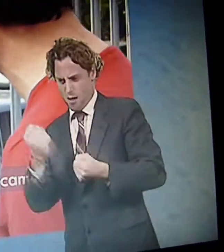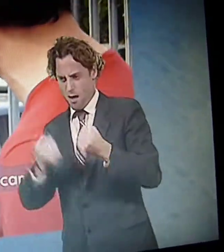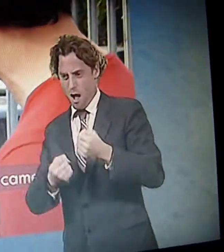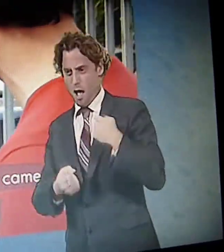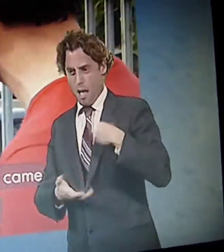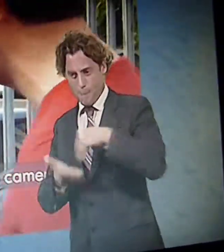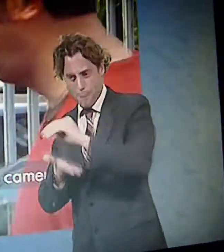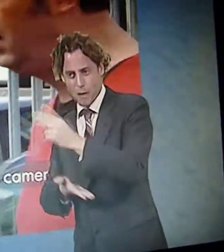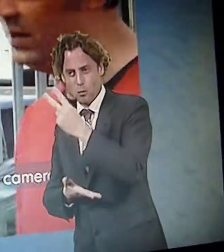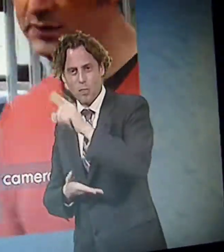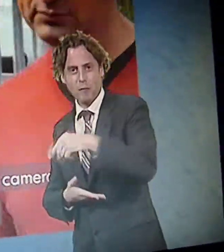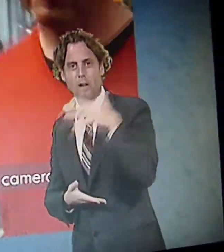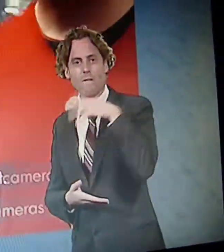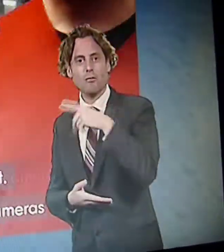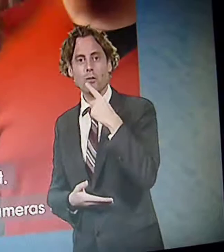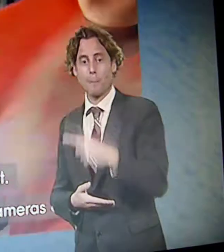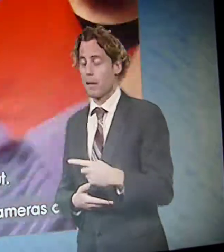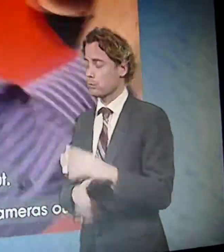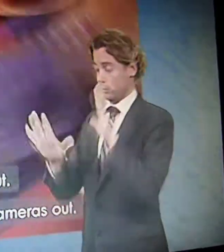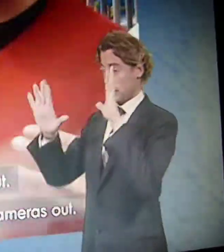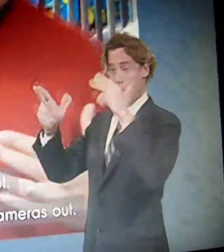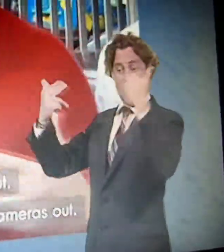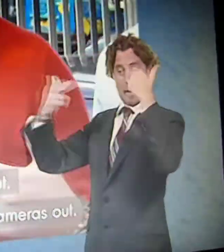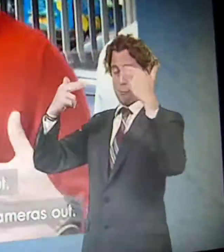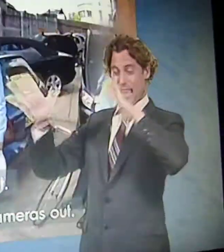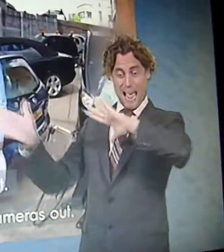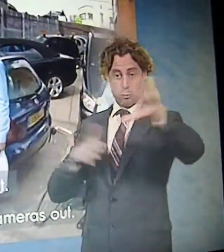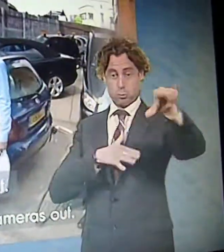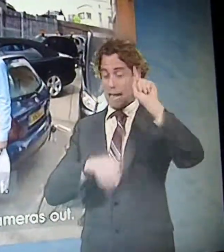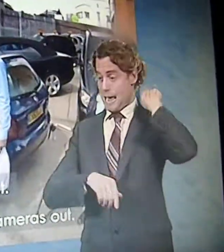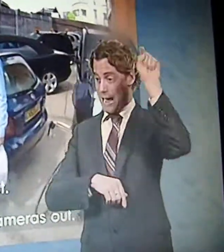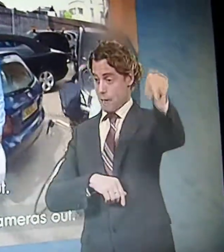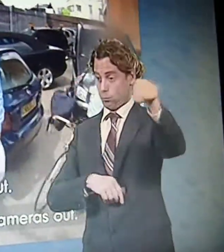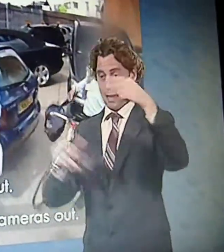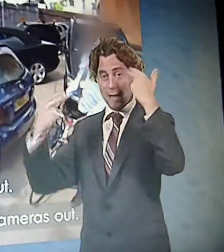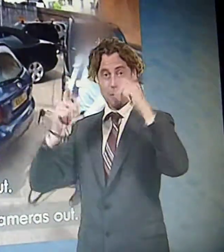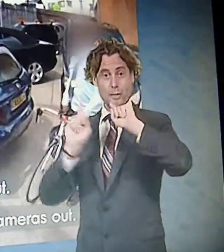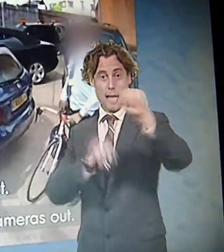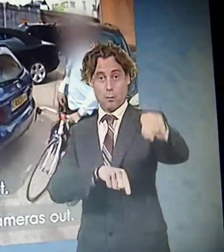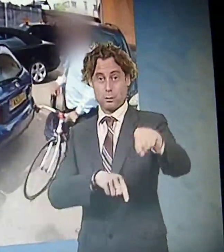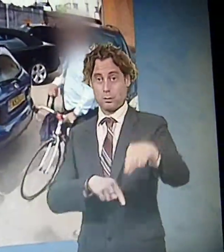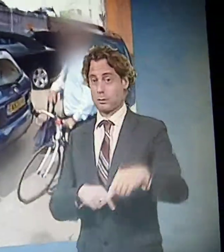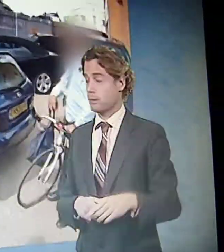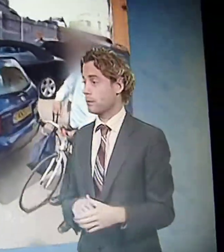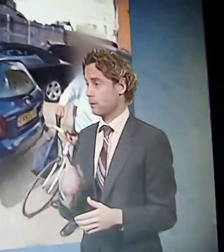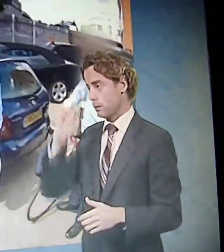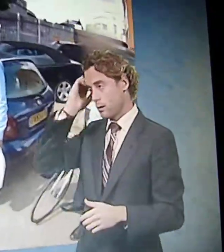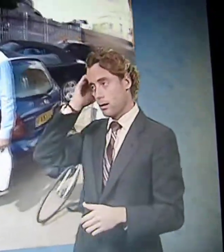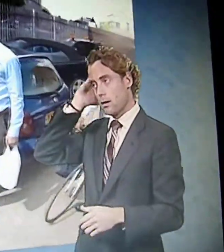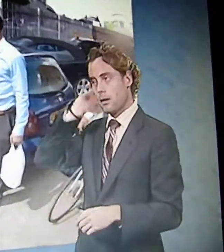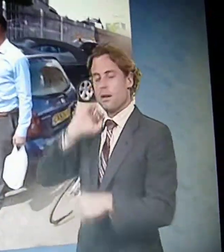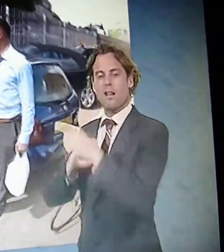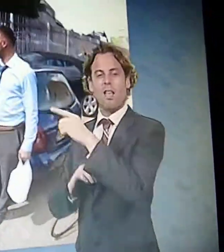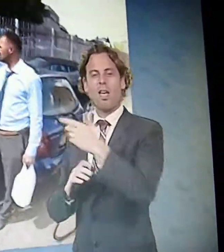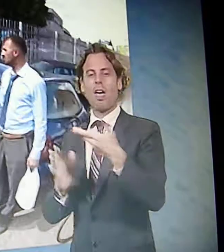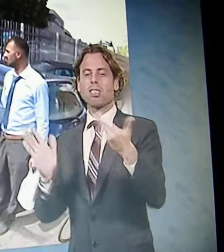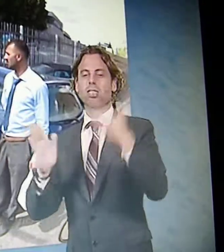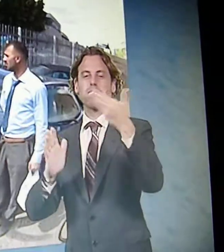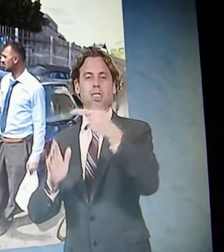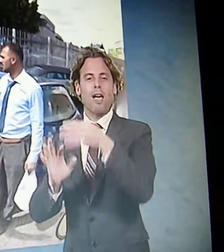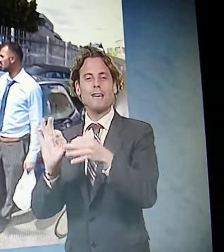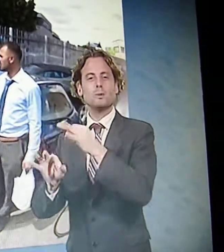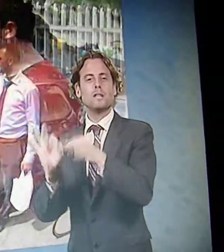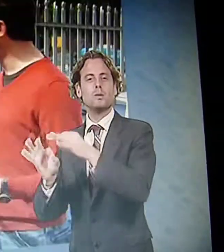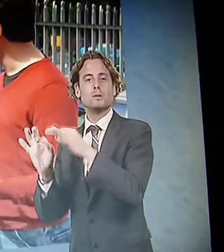didn't even know it came out. Seriously, I didn't even know it came out. Listen, move the camera out. Seriously, that's all I want. Move the camera out. All right? No, it's something out of